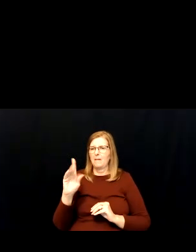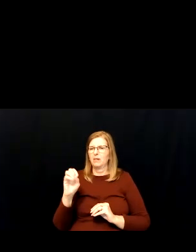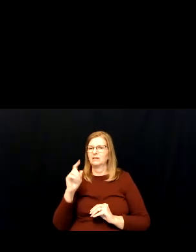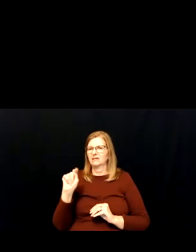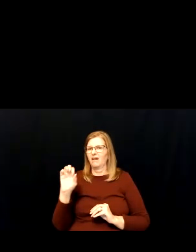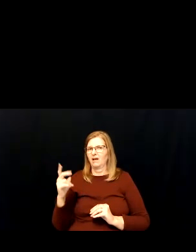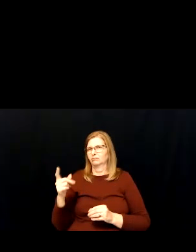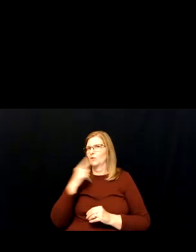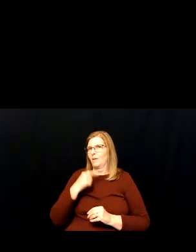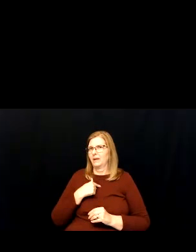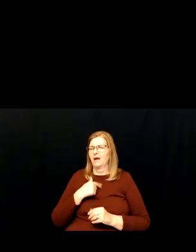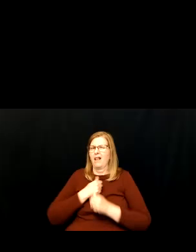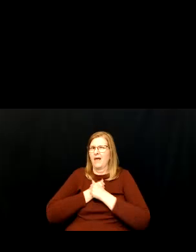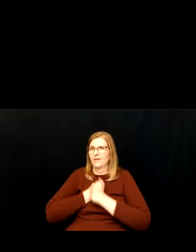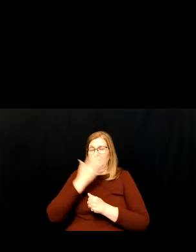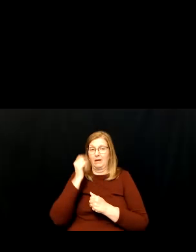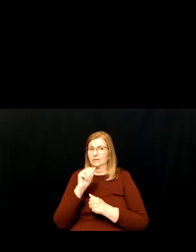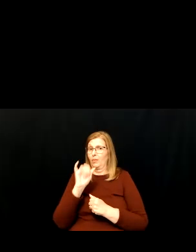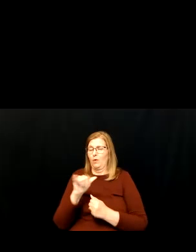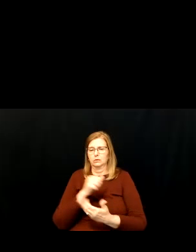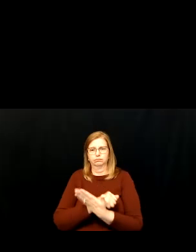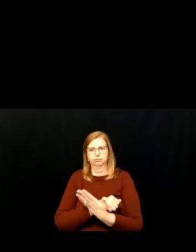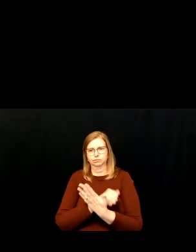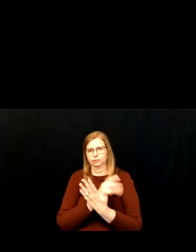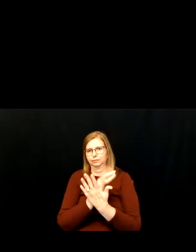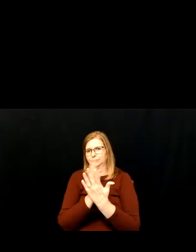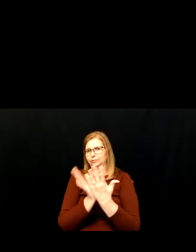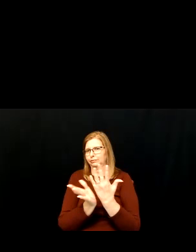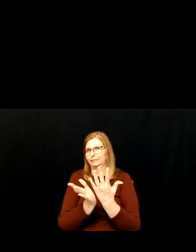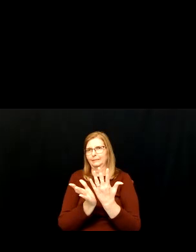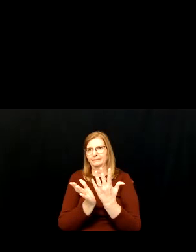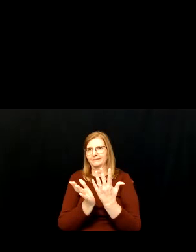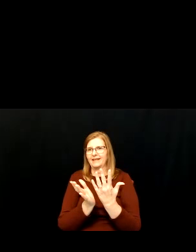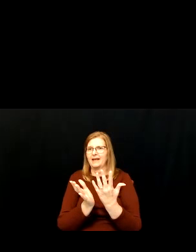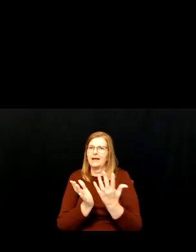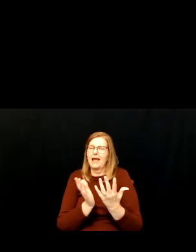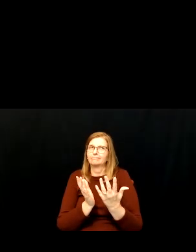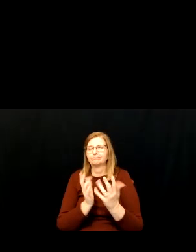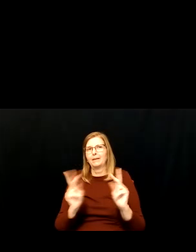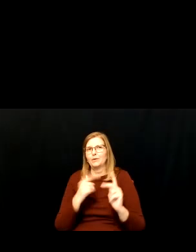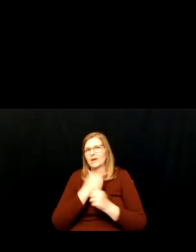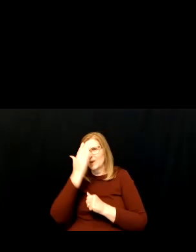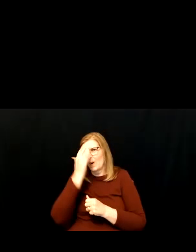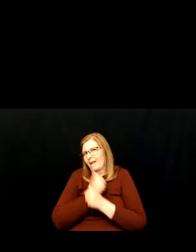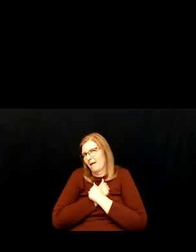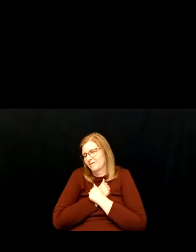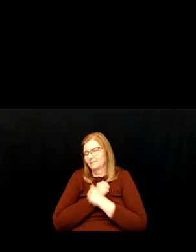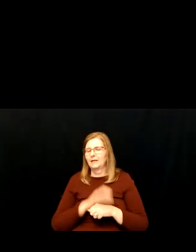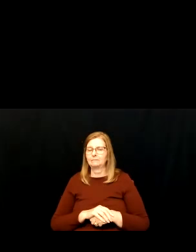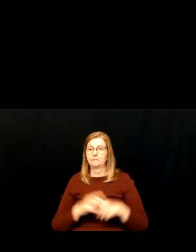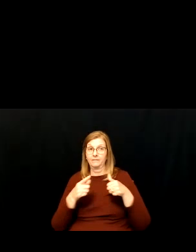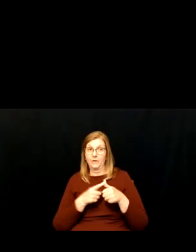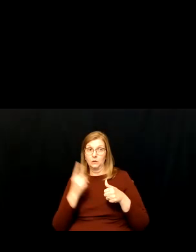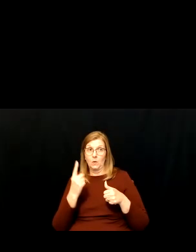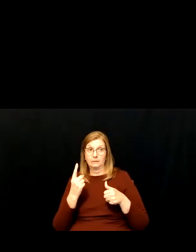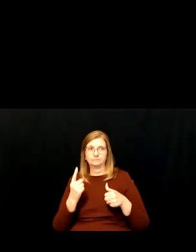them because they kind of run the whole gamut of students and people we know and love with disabilities. The first one on this